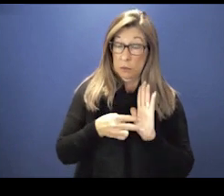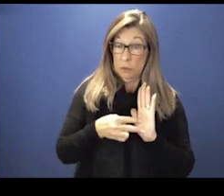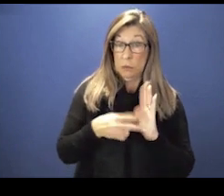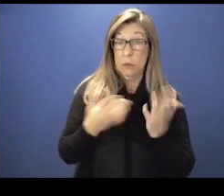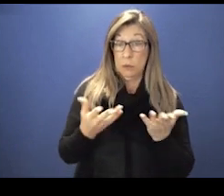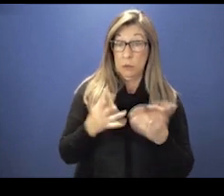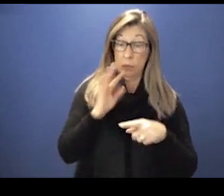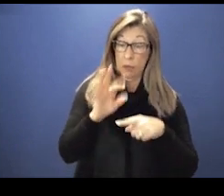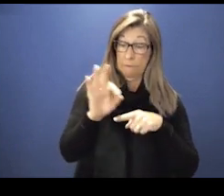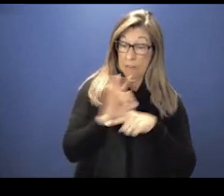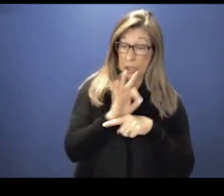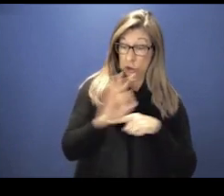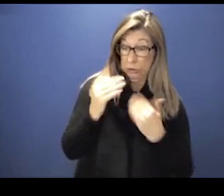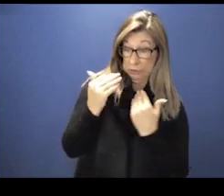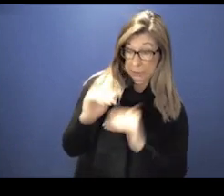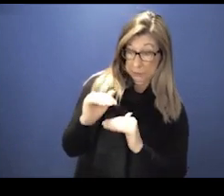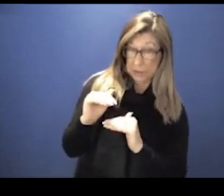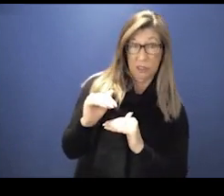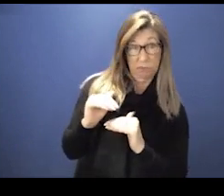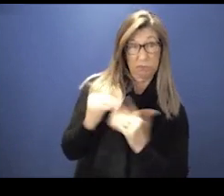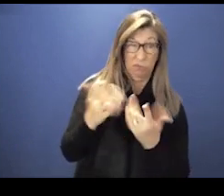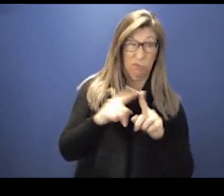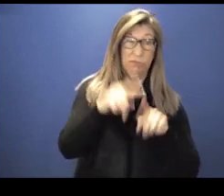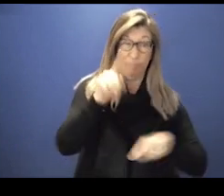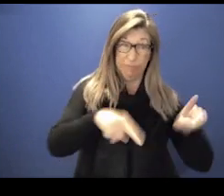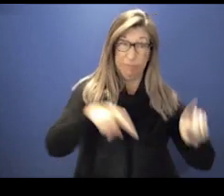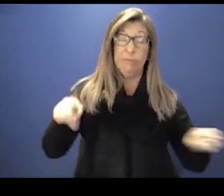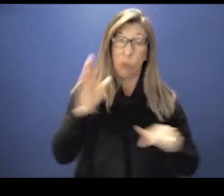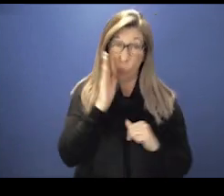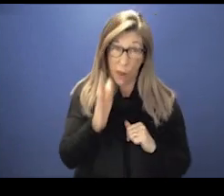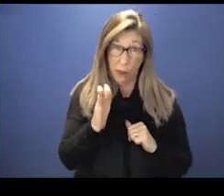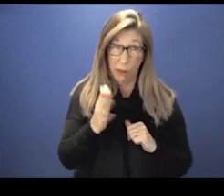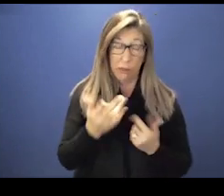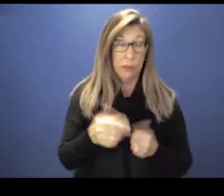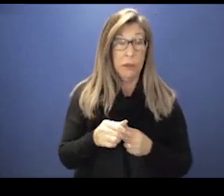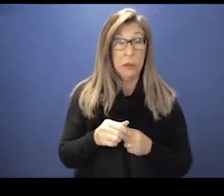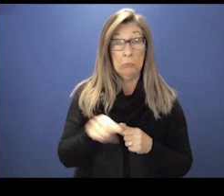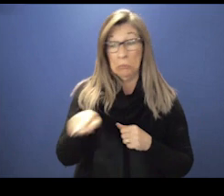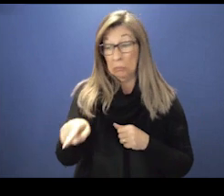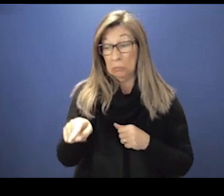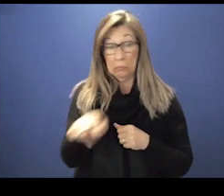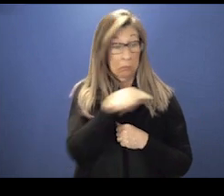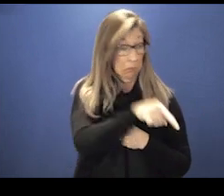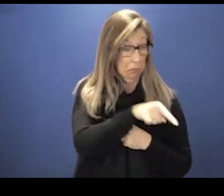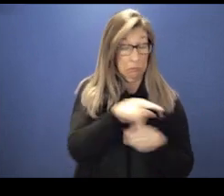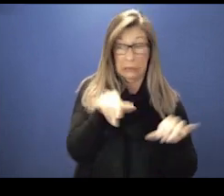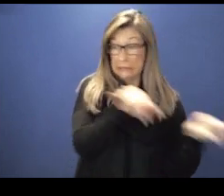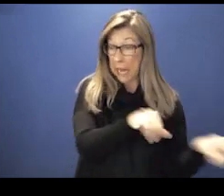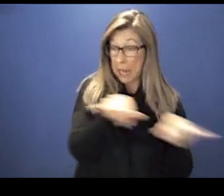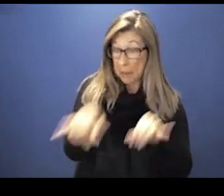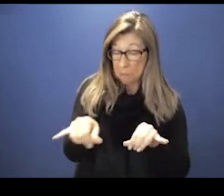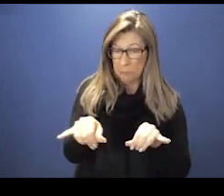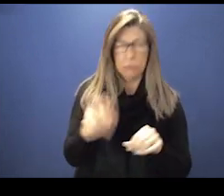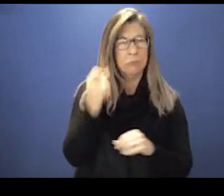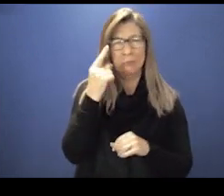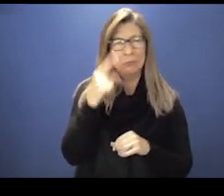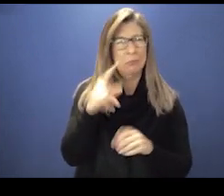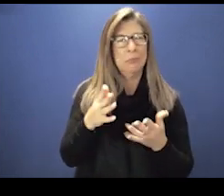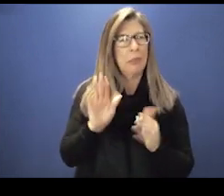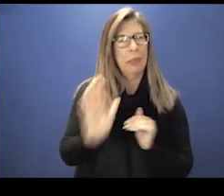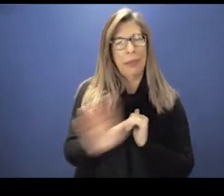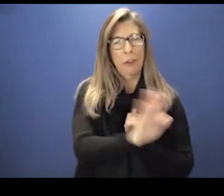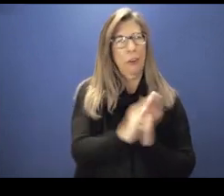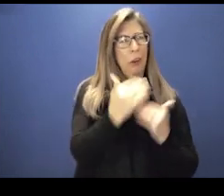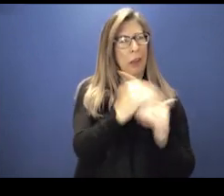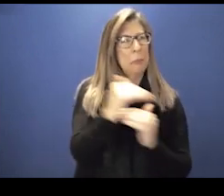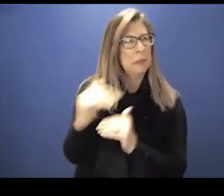Given the fact that the severity of the functional limitations may vary from person to person within the same diagnostic category,